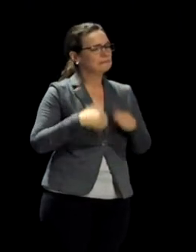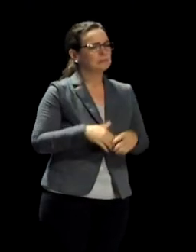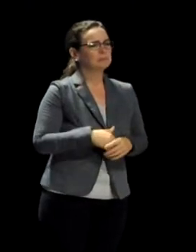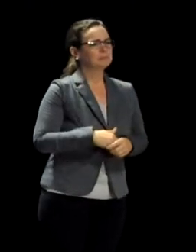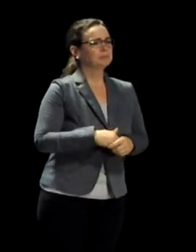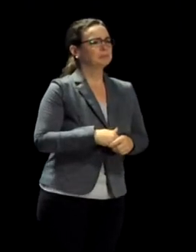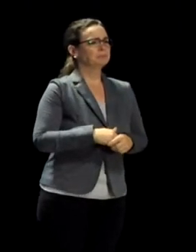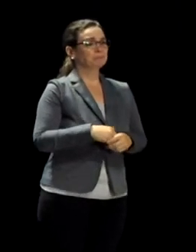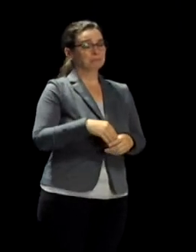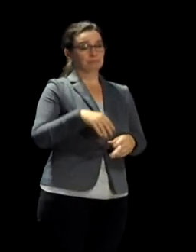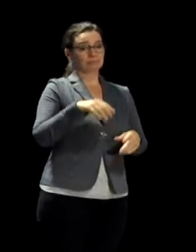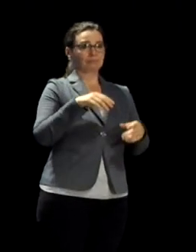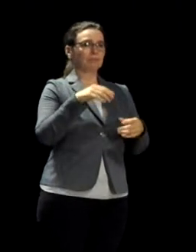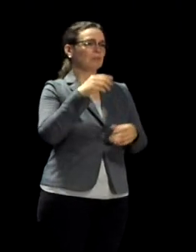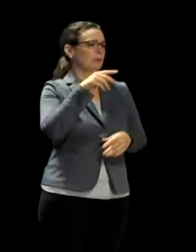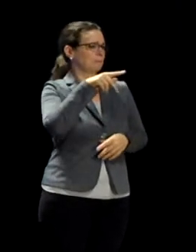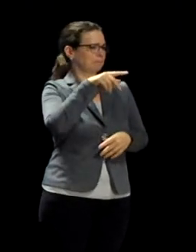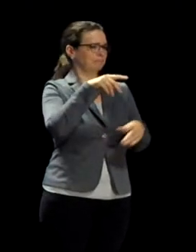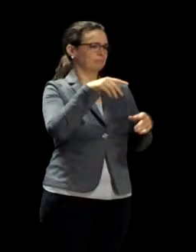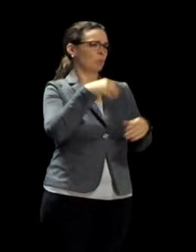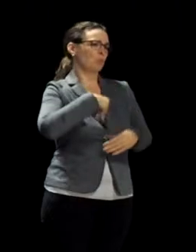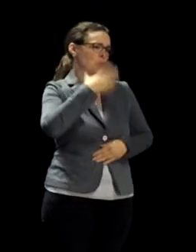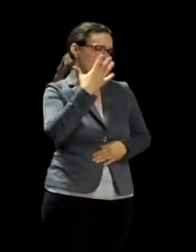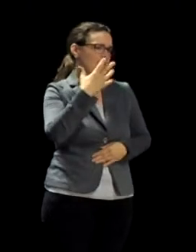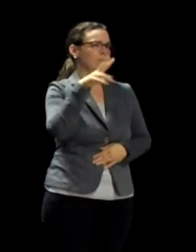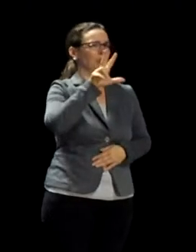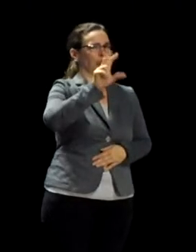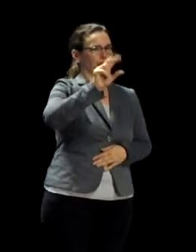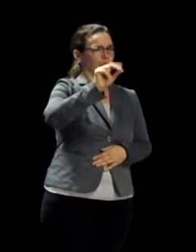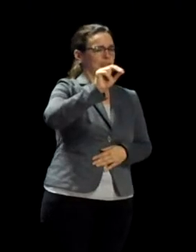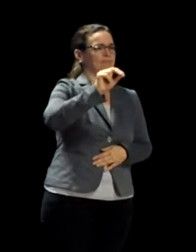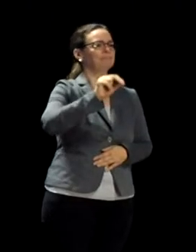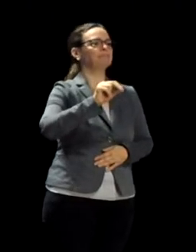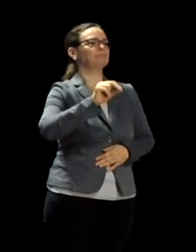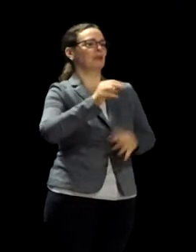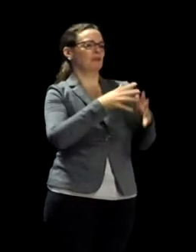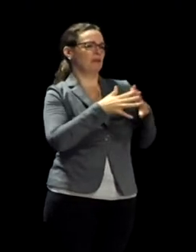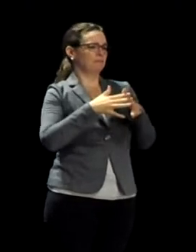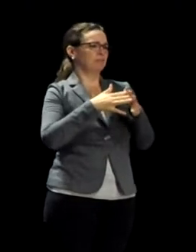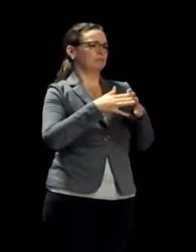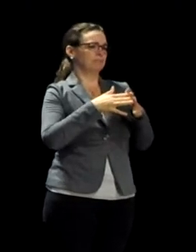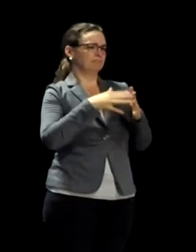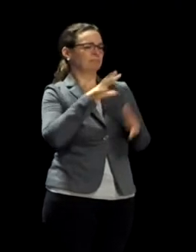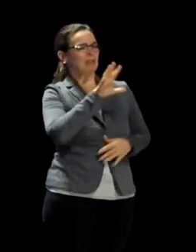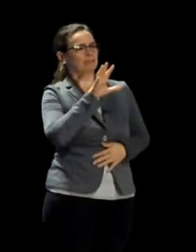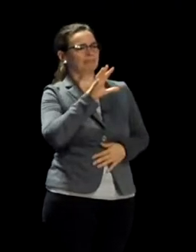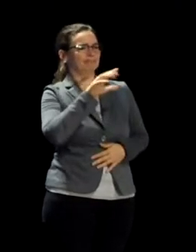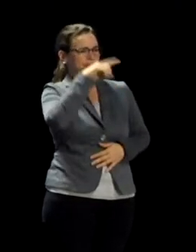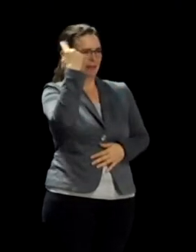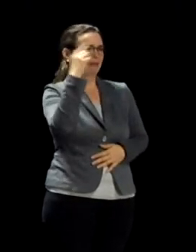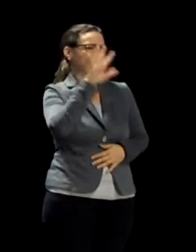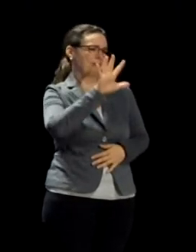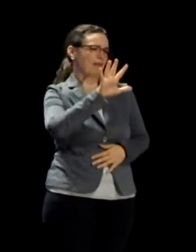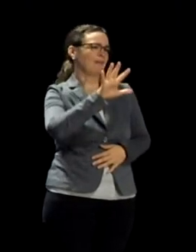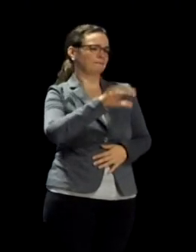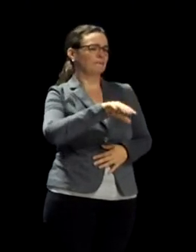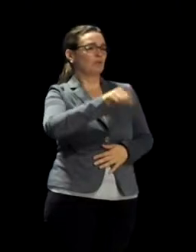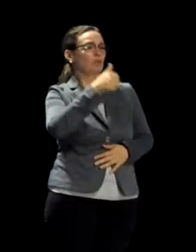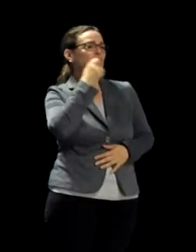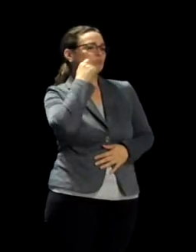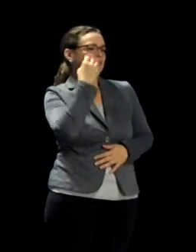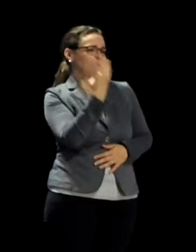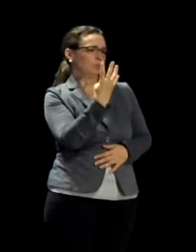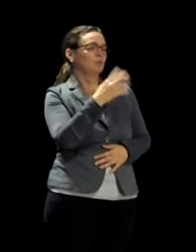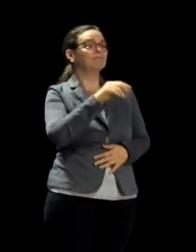American, 4 of another race, and 12 individuals that we don't have data on yet. Again, these are the folks coming from the memory